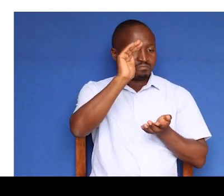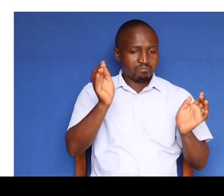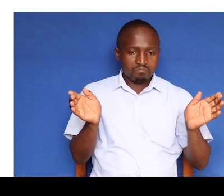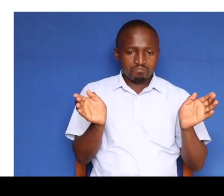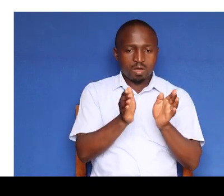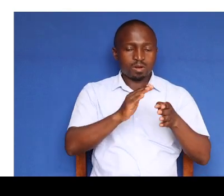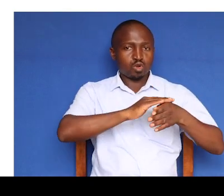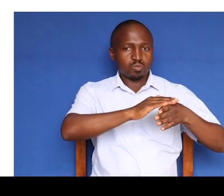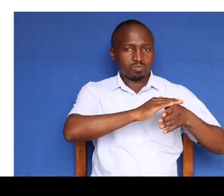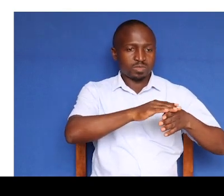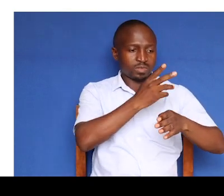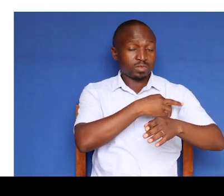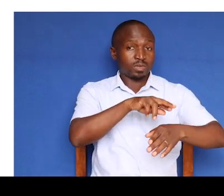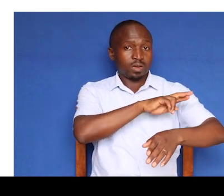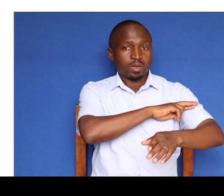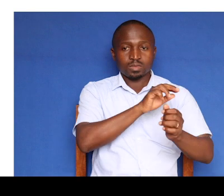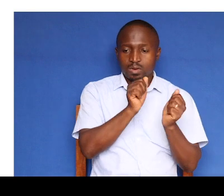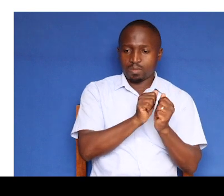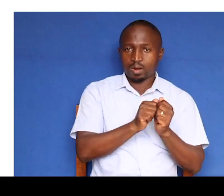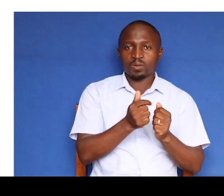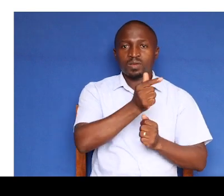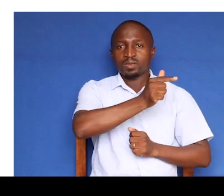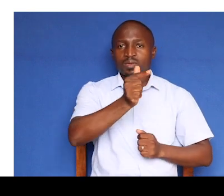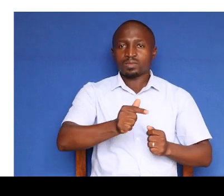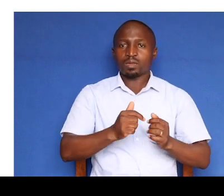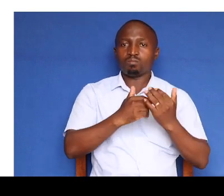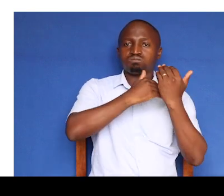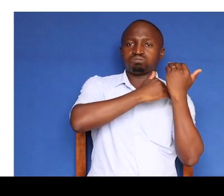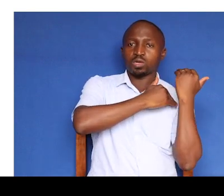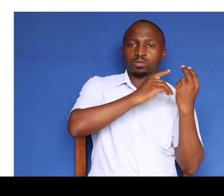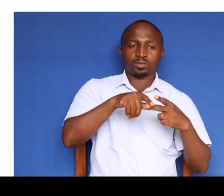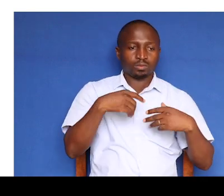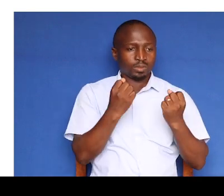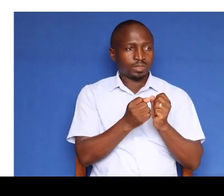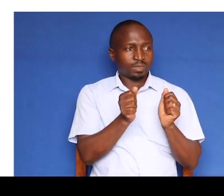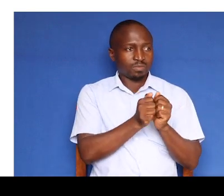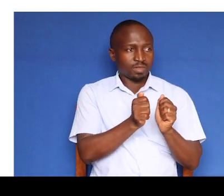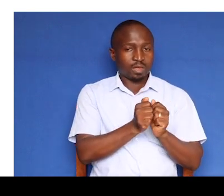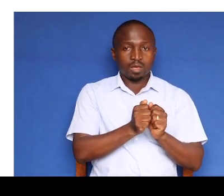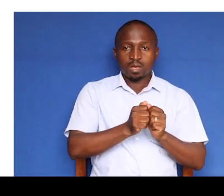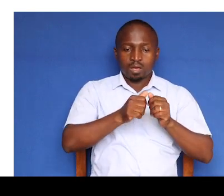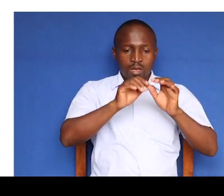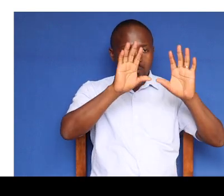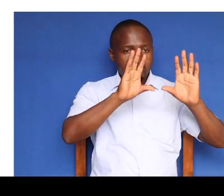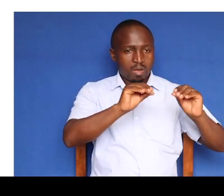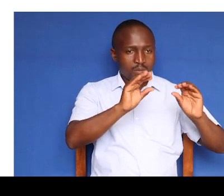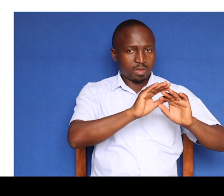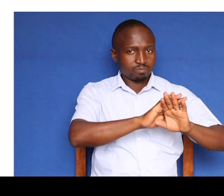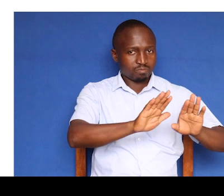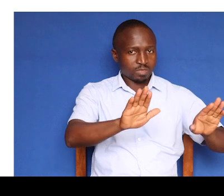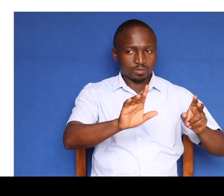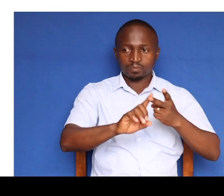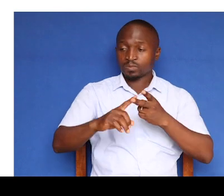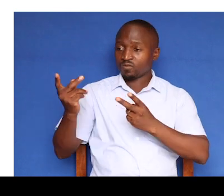resources because Tanzania should specialize, should take all its resources to make production of only cotton,